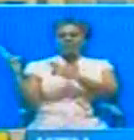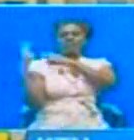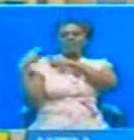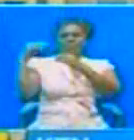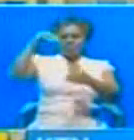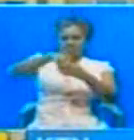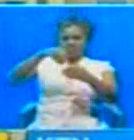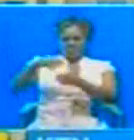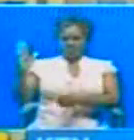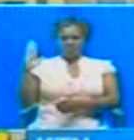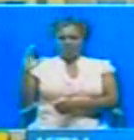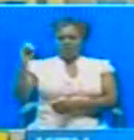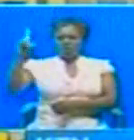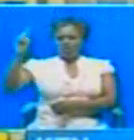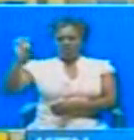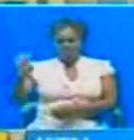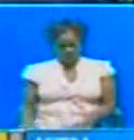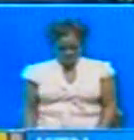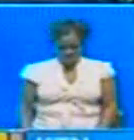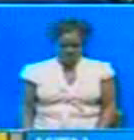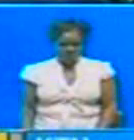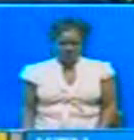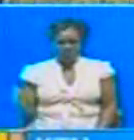interior ministry, Joseph Olenga, is slow.